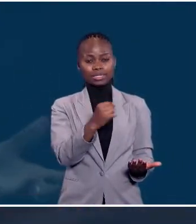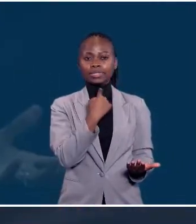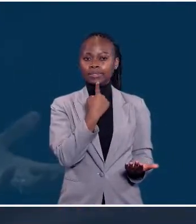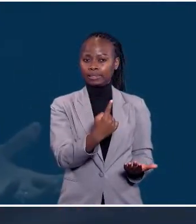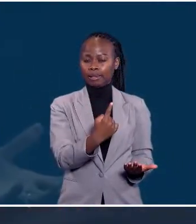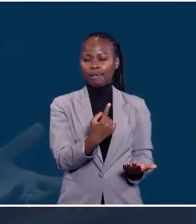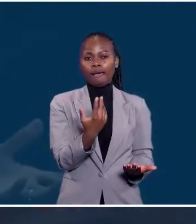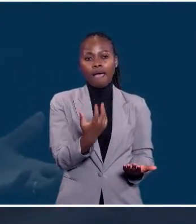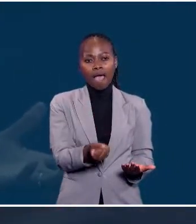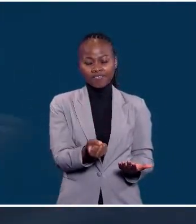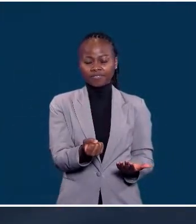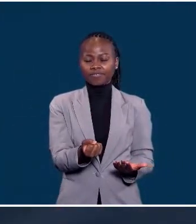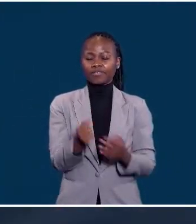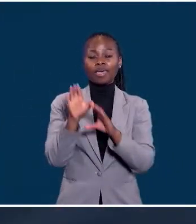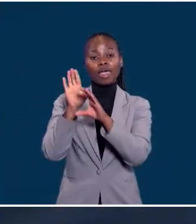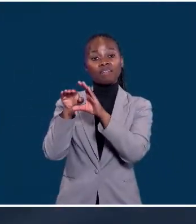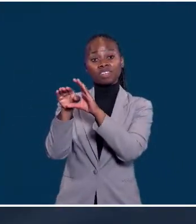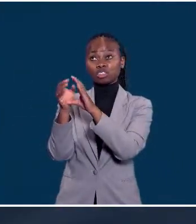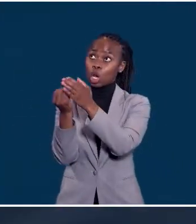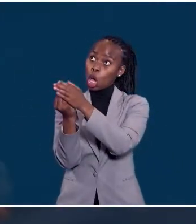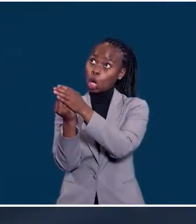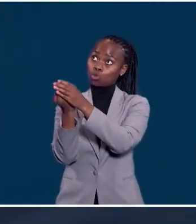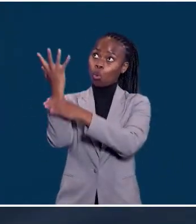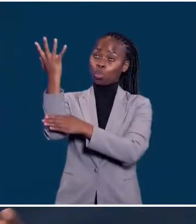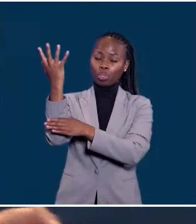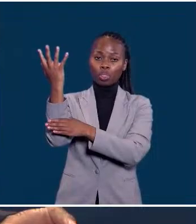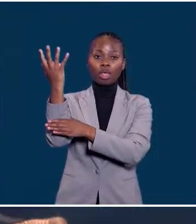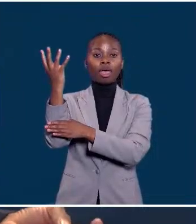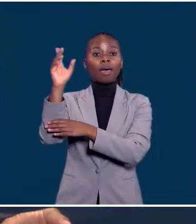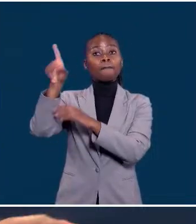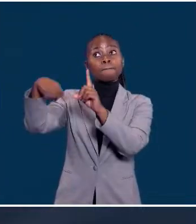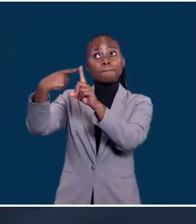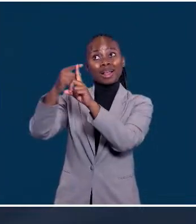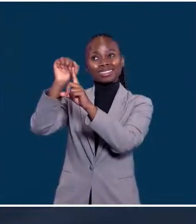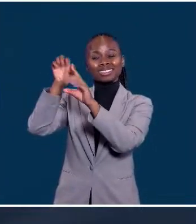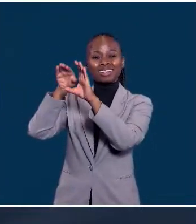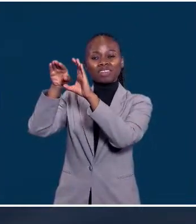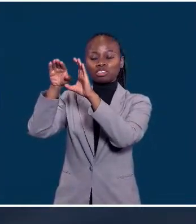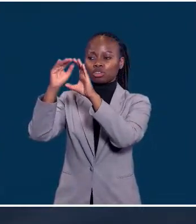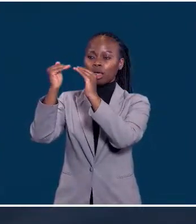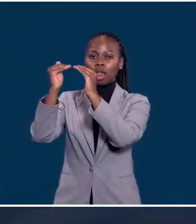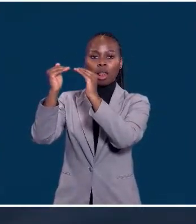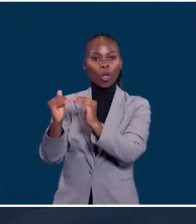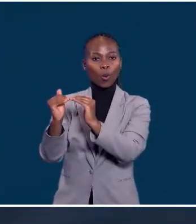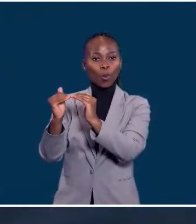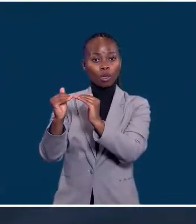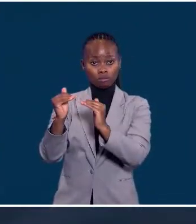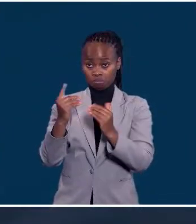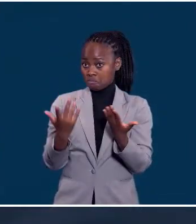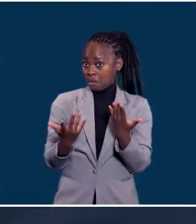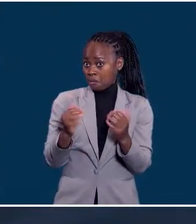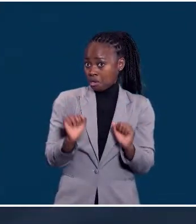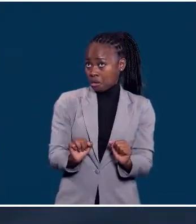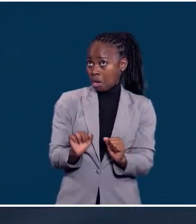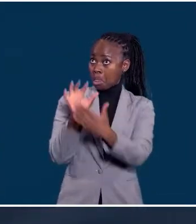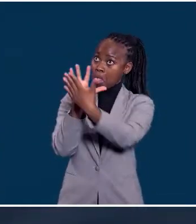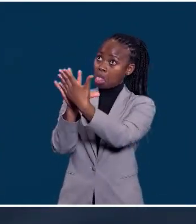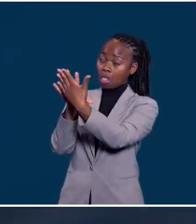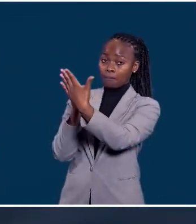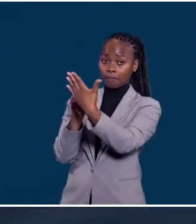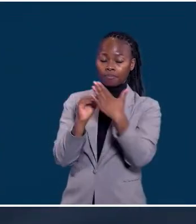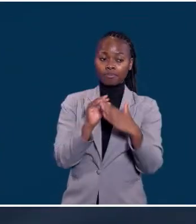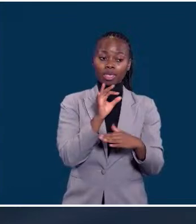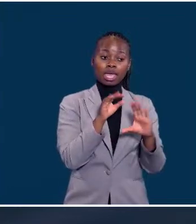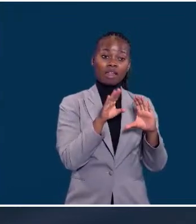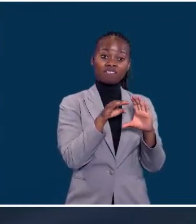a low inflation, can't we get a low inflation like them? Of course we can get low inflation,